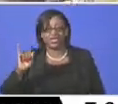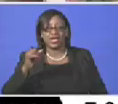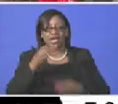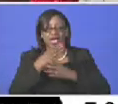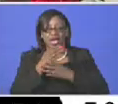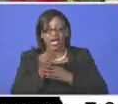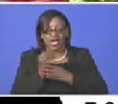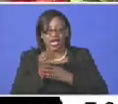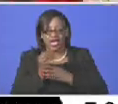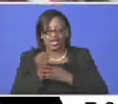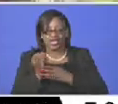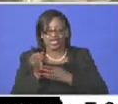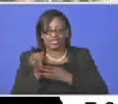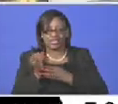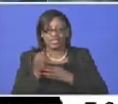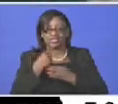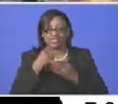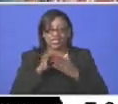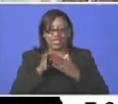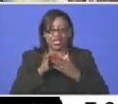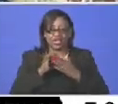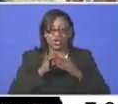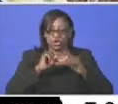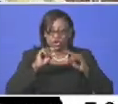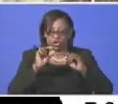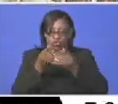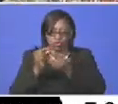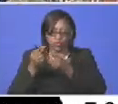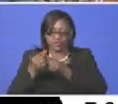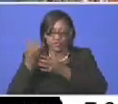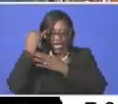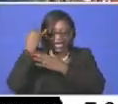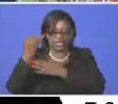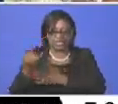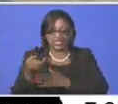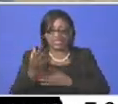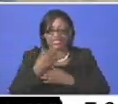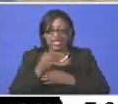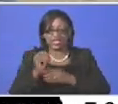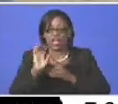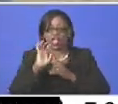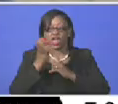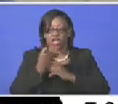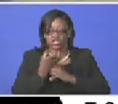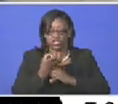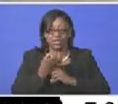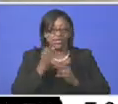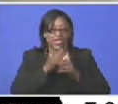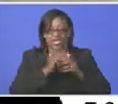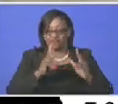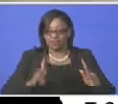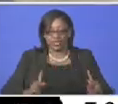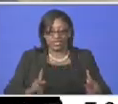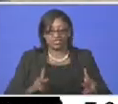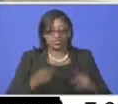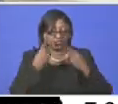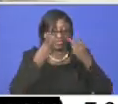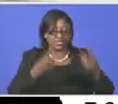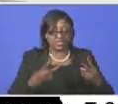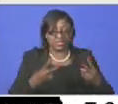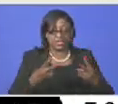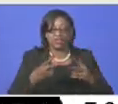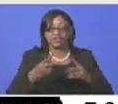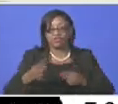Expo 2020, a mass gathering of ideas, food, and culture from just about everywhere displayed on the world stage